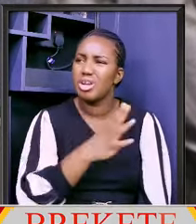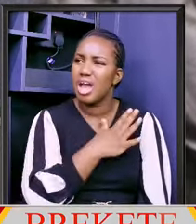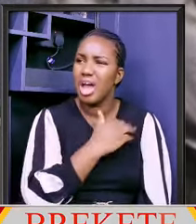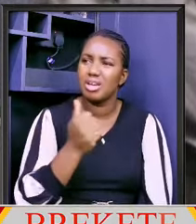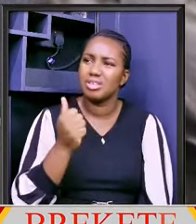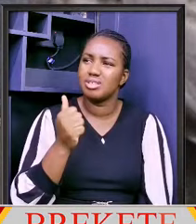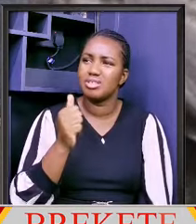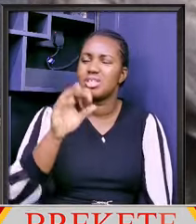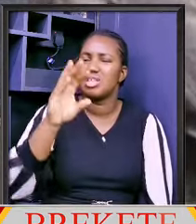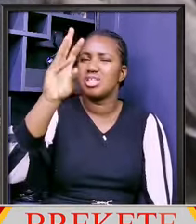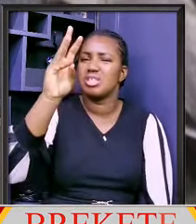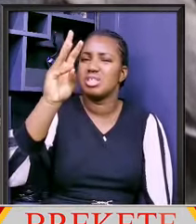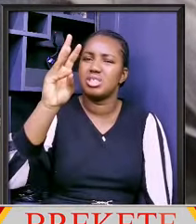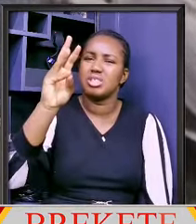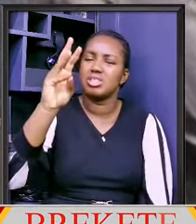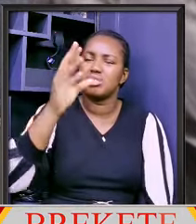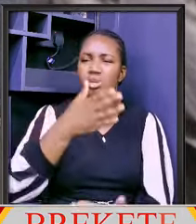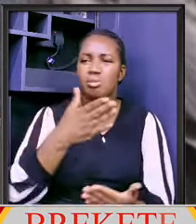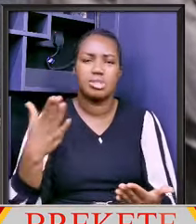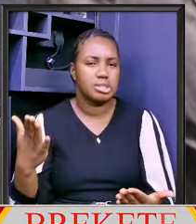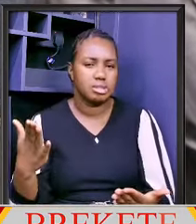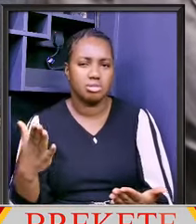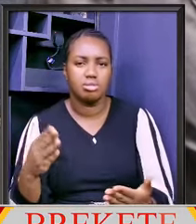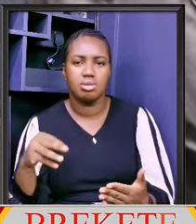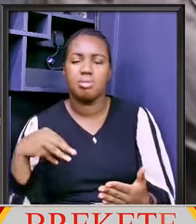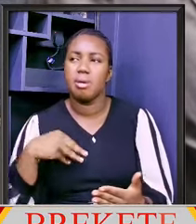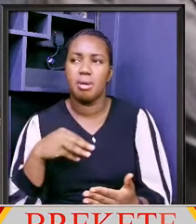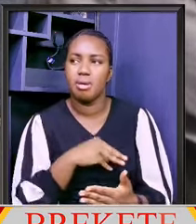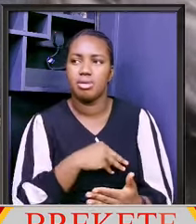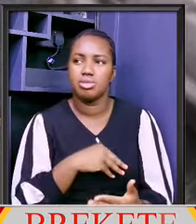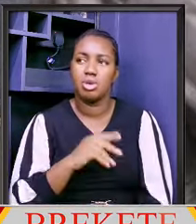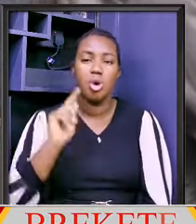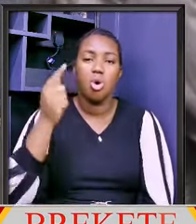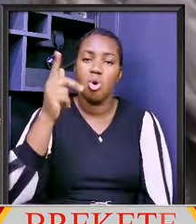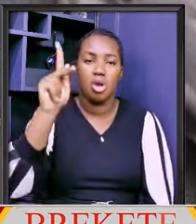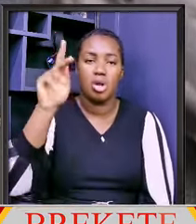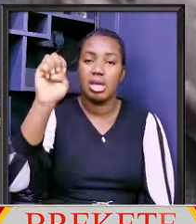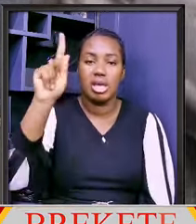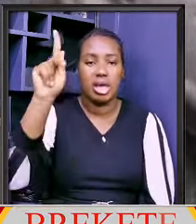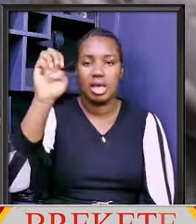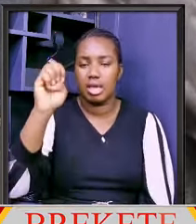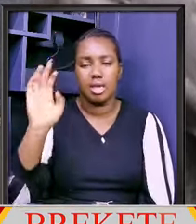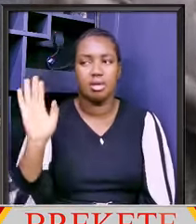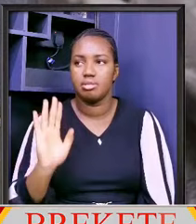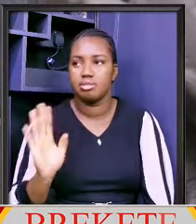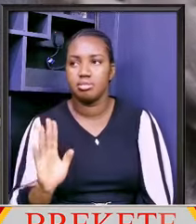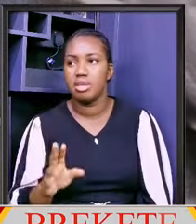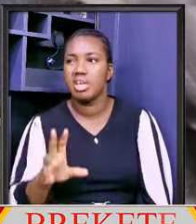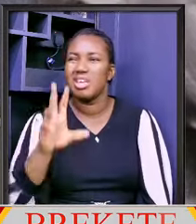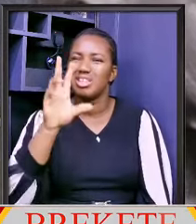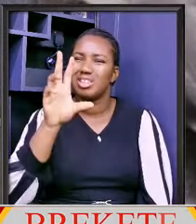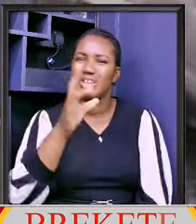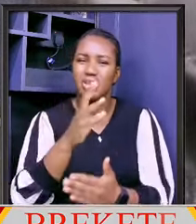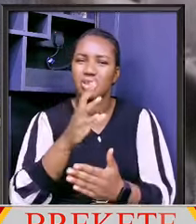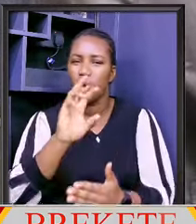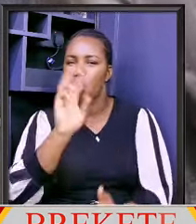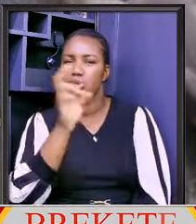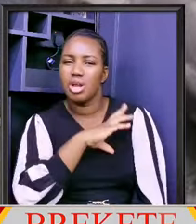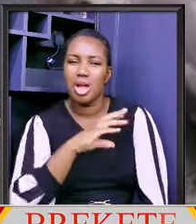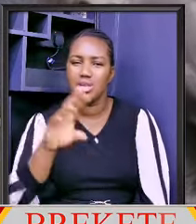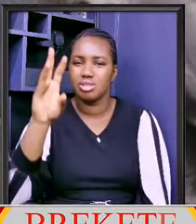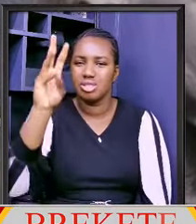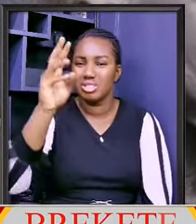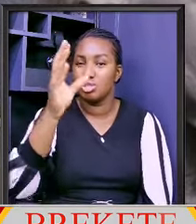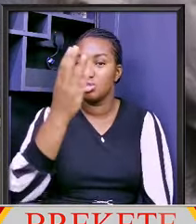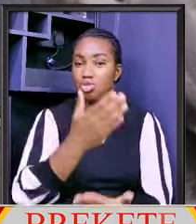360 something members. Both machine and keke nape. No, only keke nape. We only don't keke nape. Yes. 360 something members. Yes. How